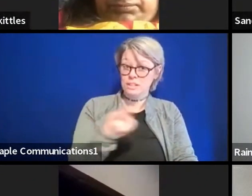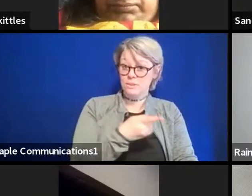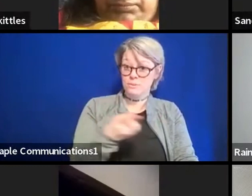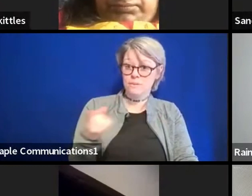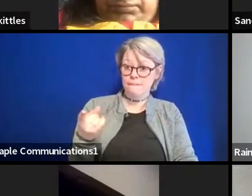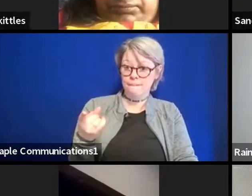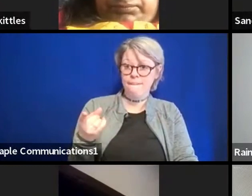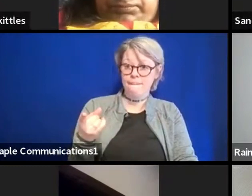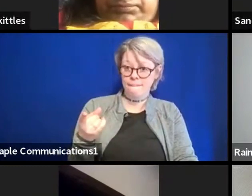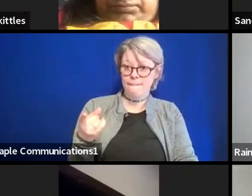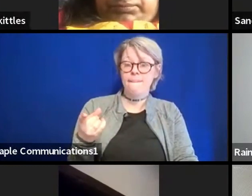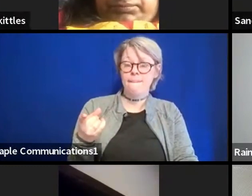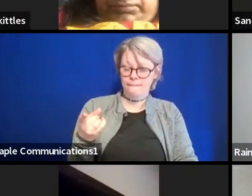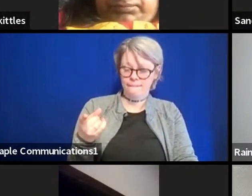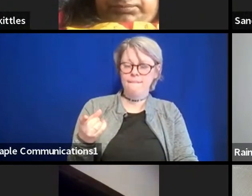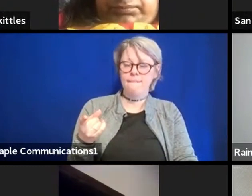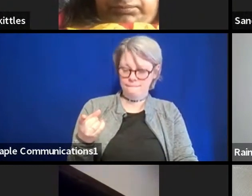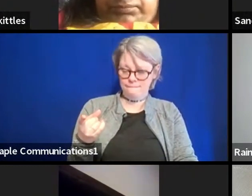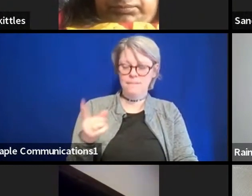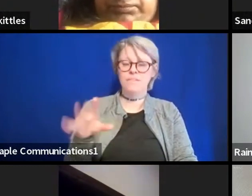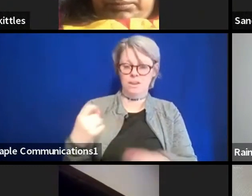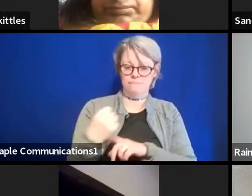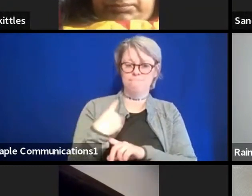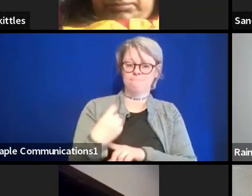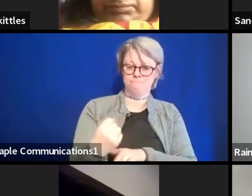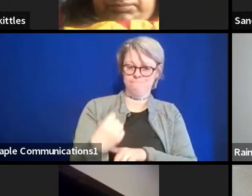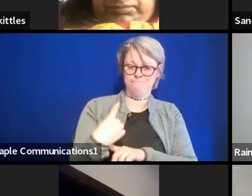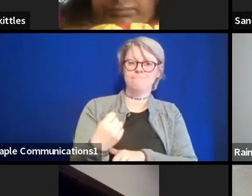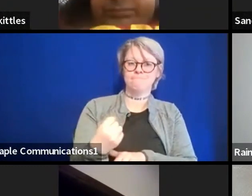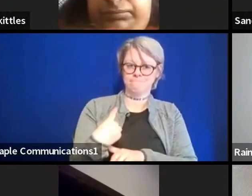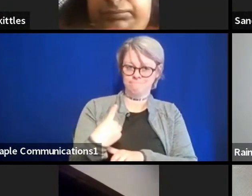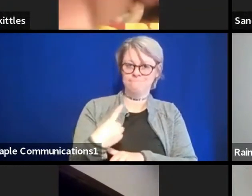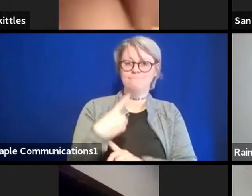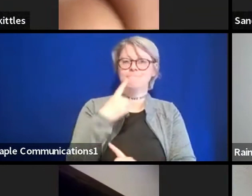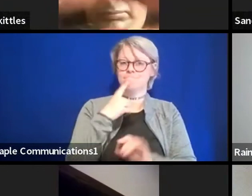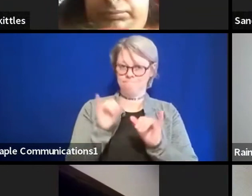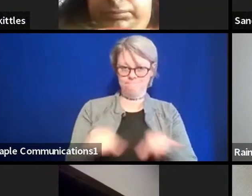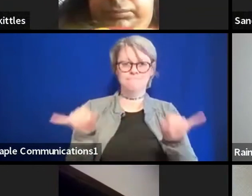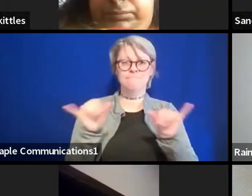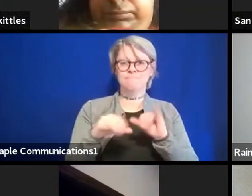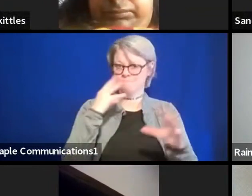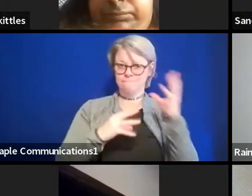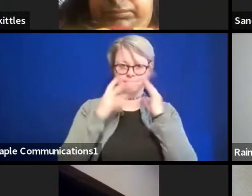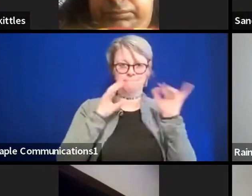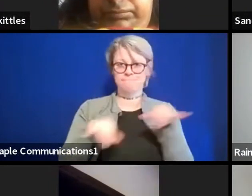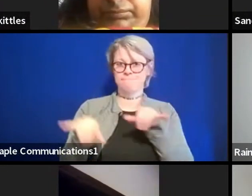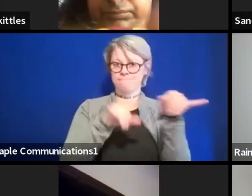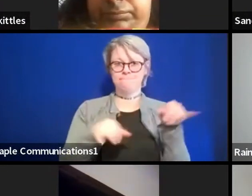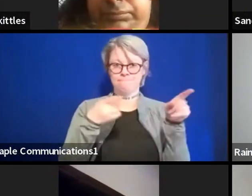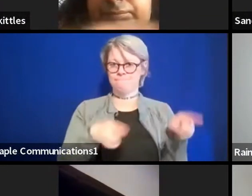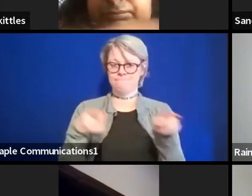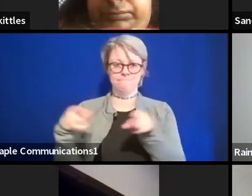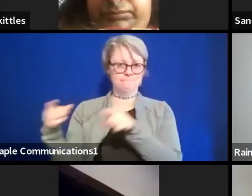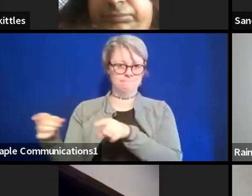are writing in and saying that they have similar experiences.